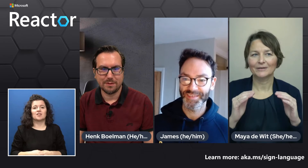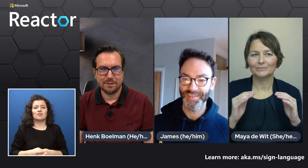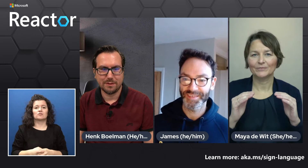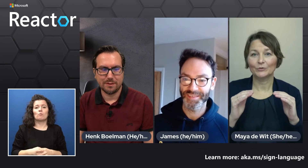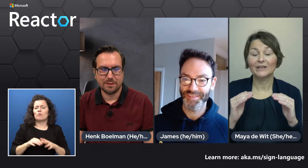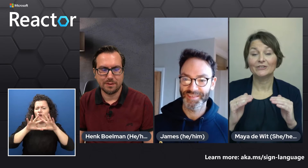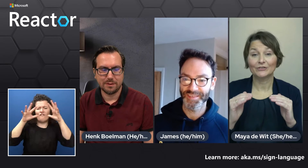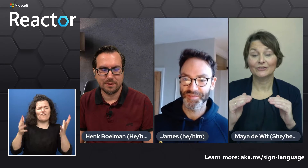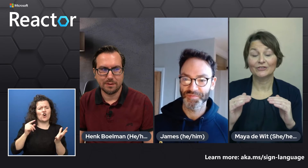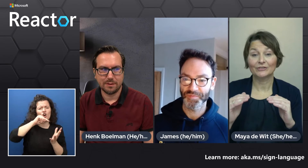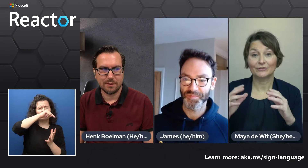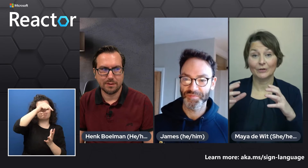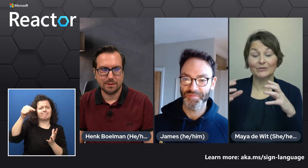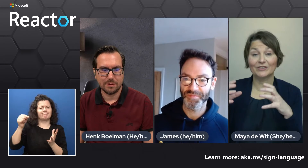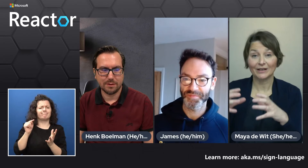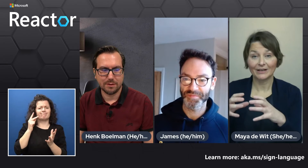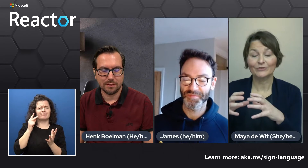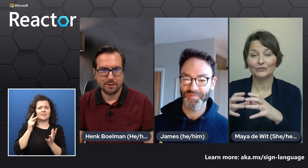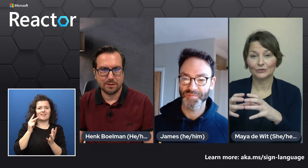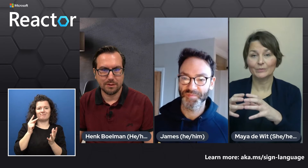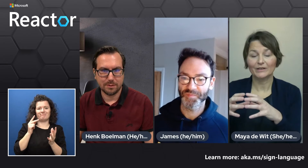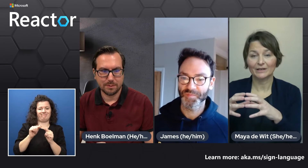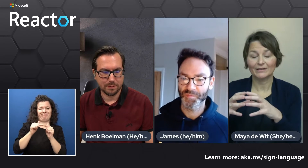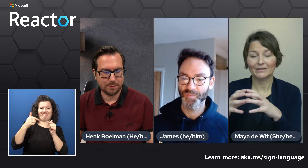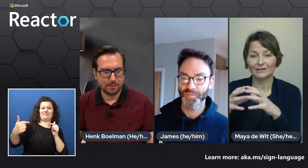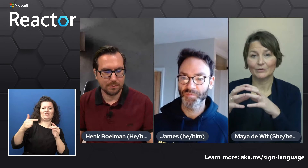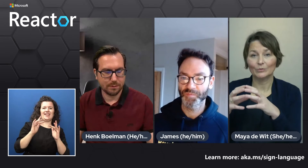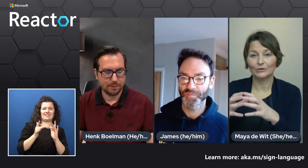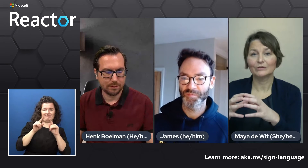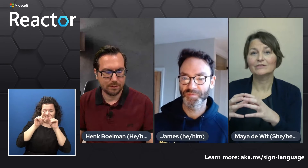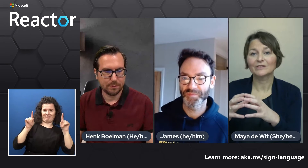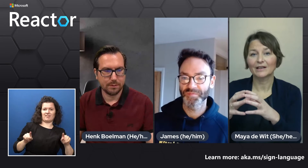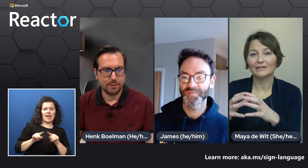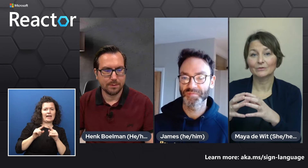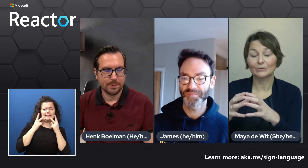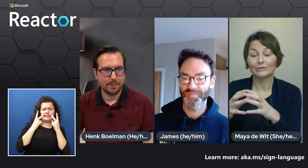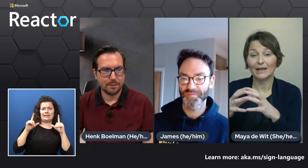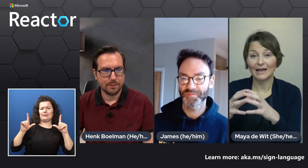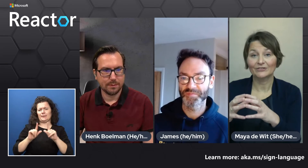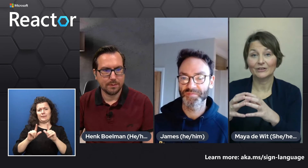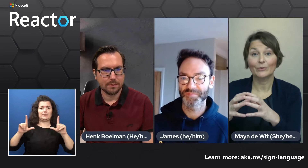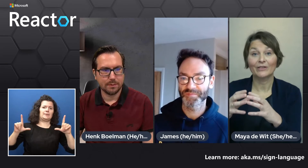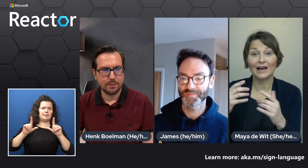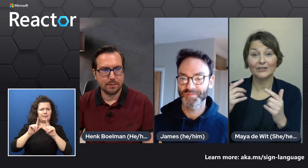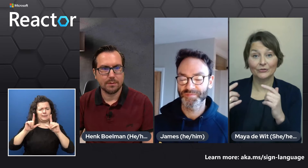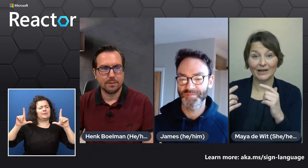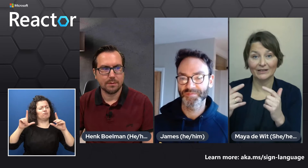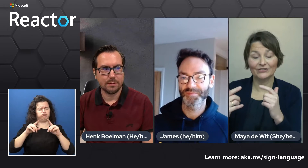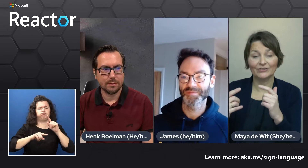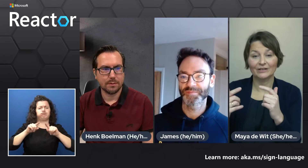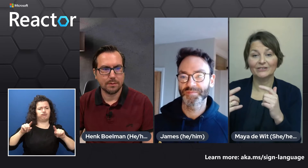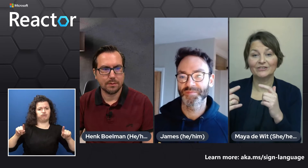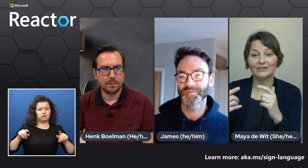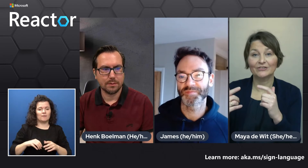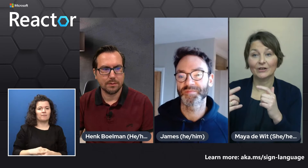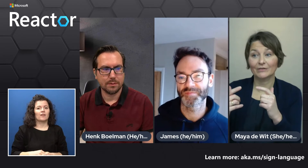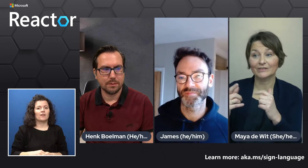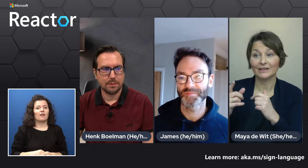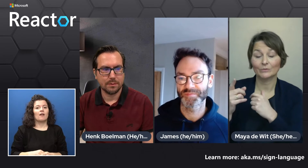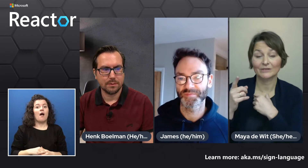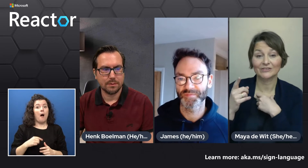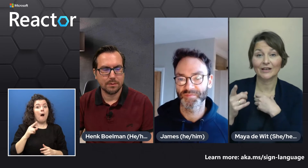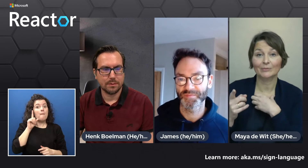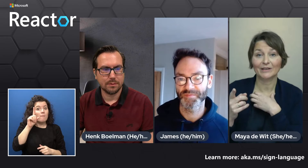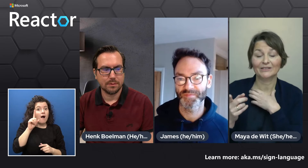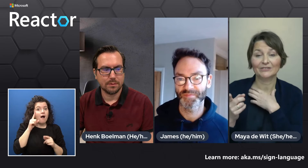research from the sign language interpreting world and actually with eye tracking studies, they discovered